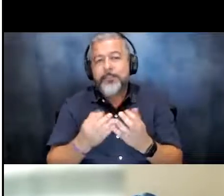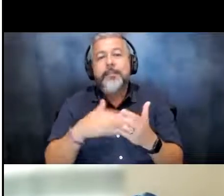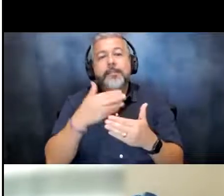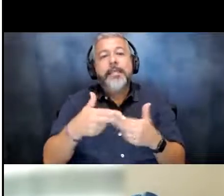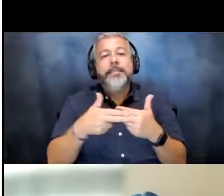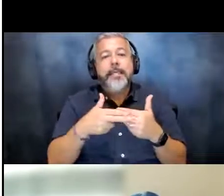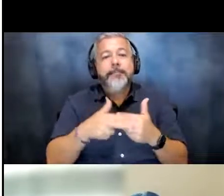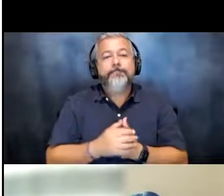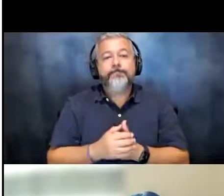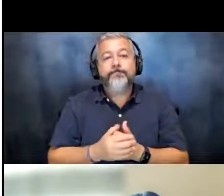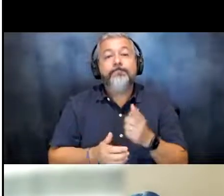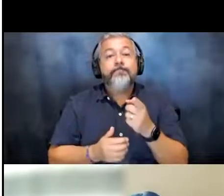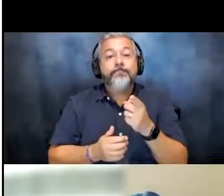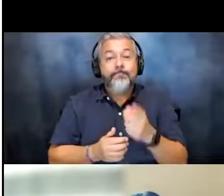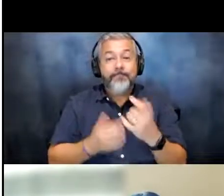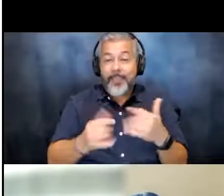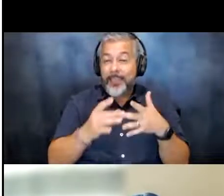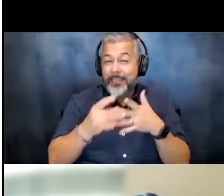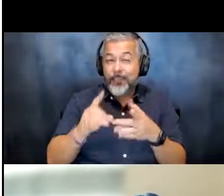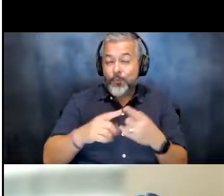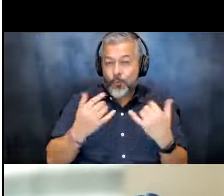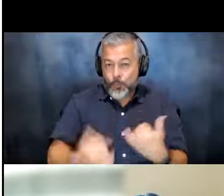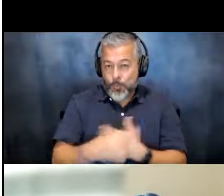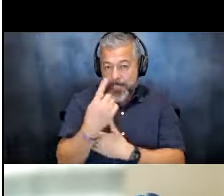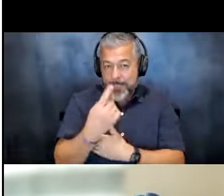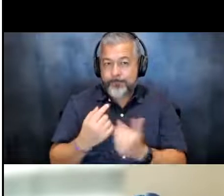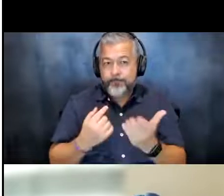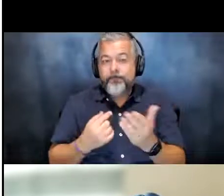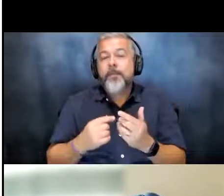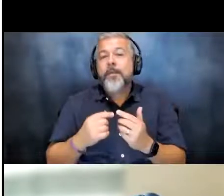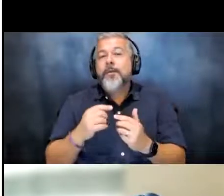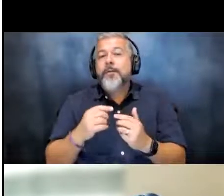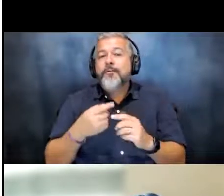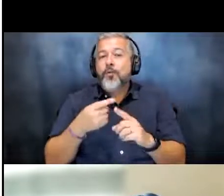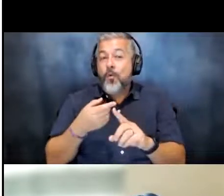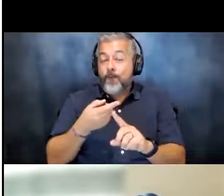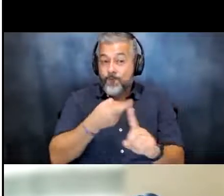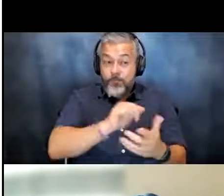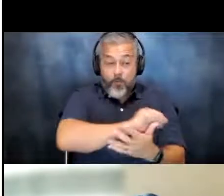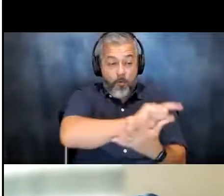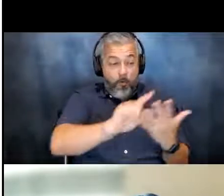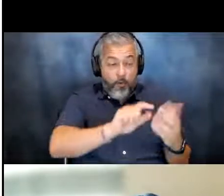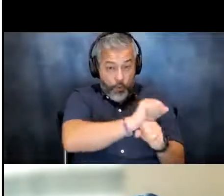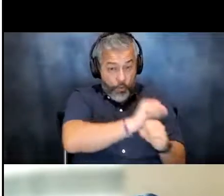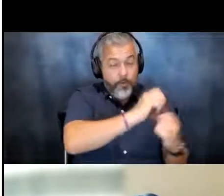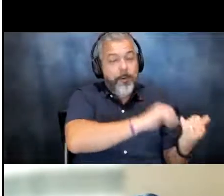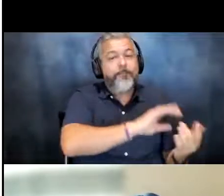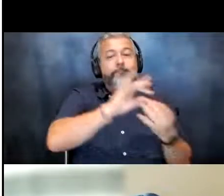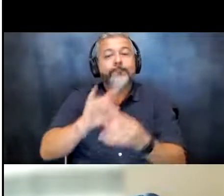So that takes us to today then. And so building on these efforts, the Early Childhood Development Act